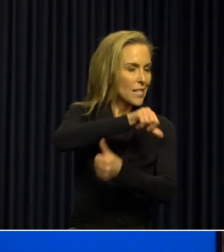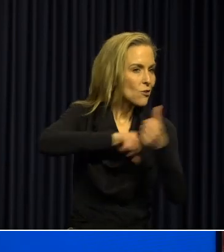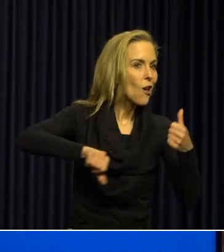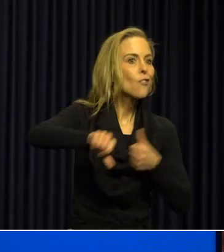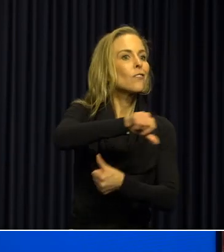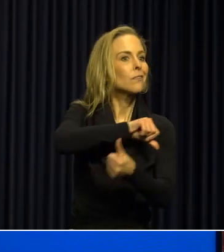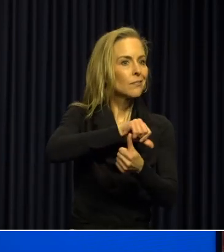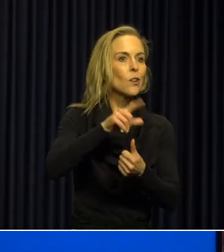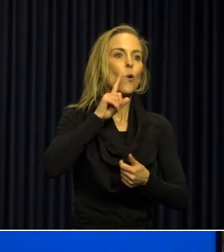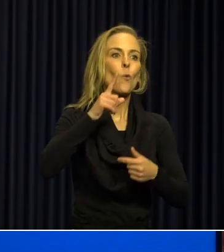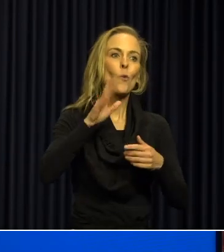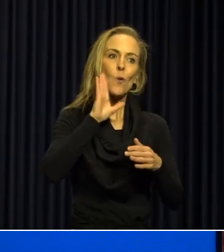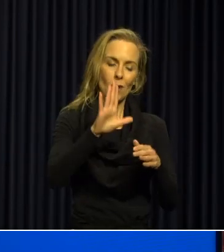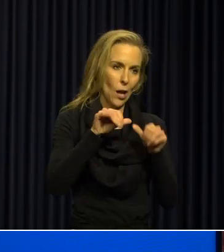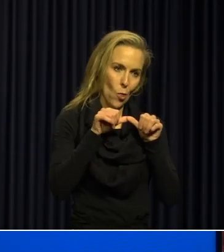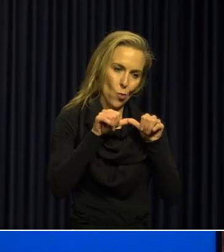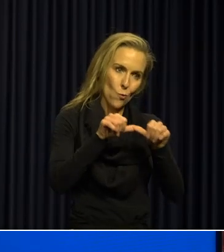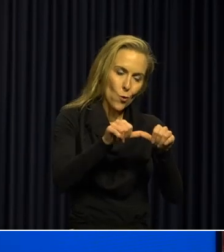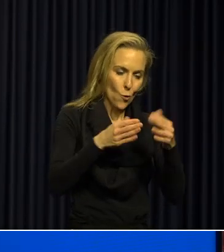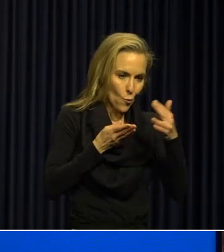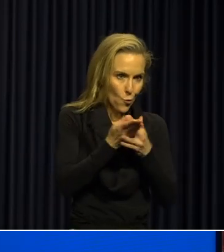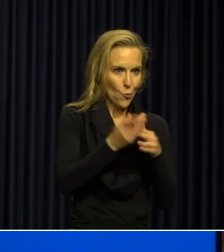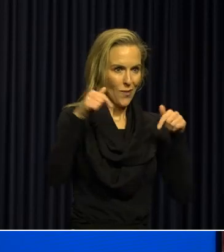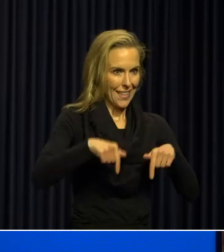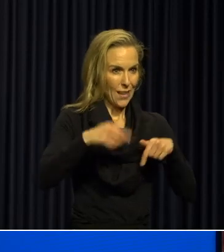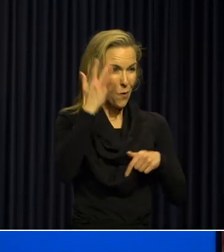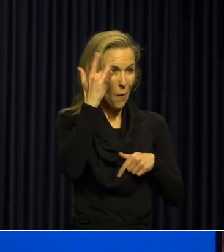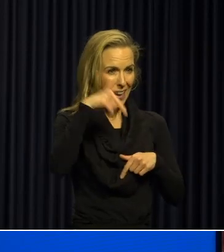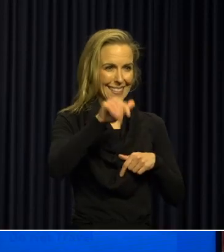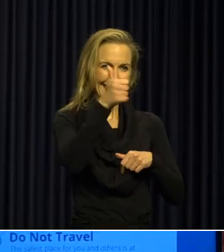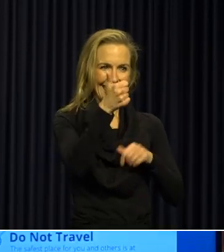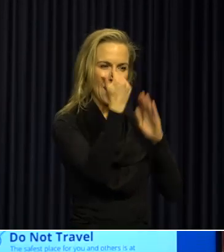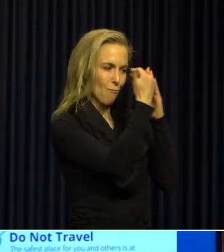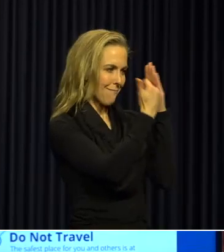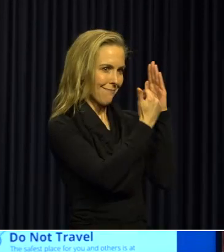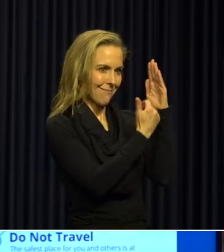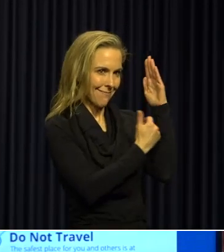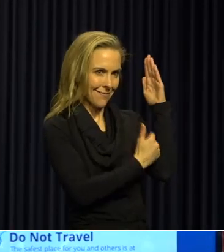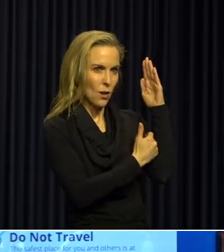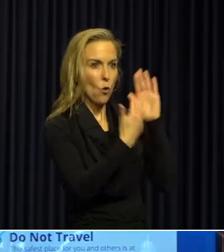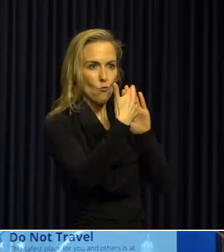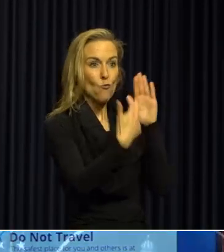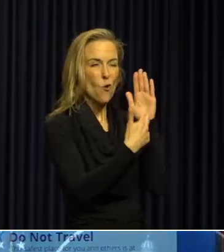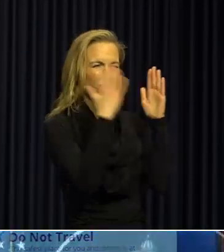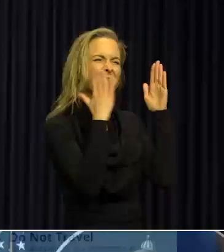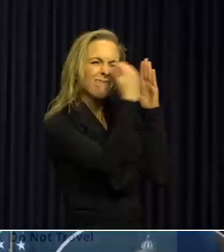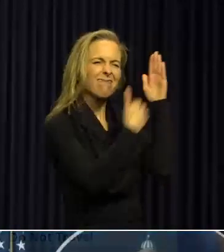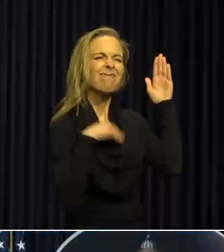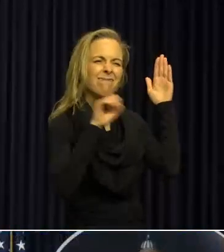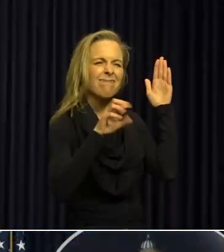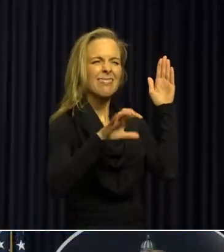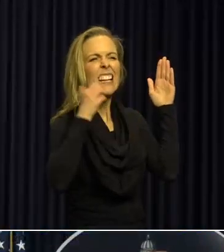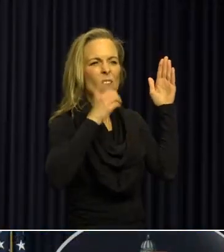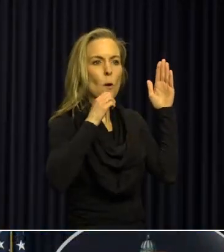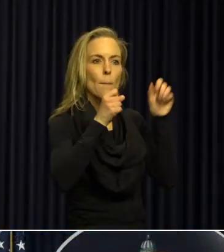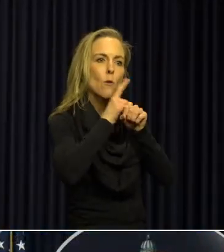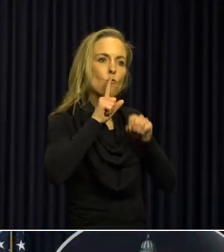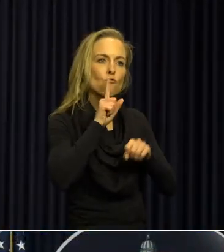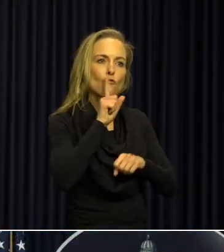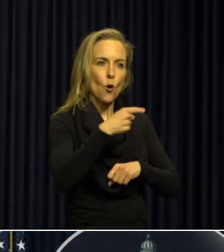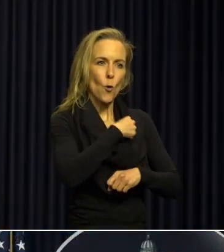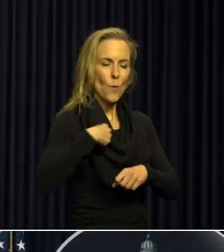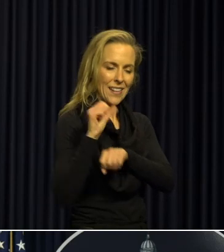So we're going to get through this because of the 10 rules that we know that we have to follow to make sure that we